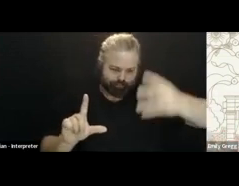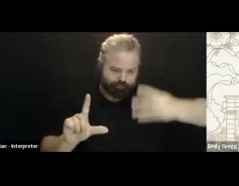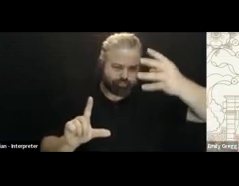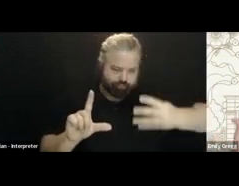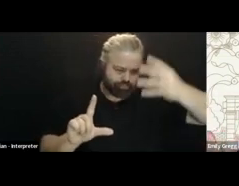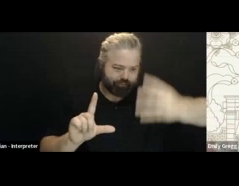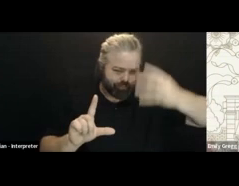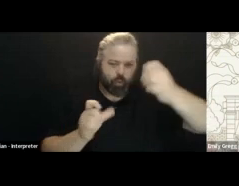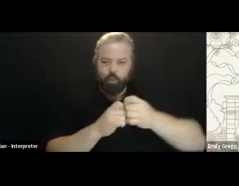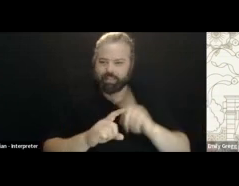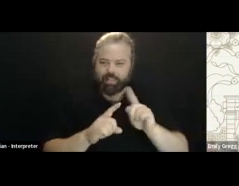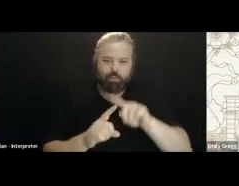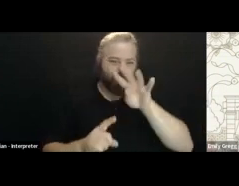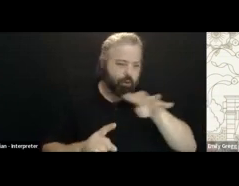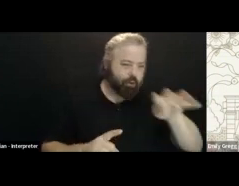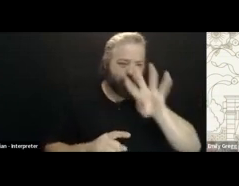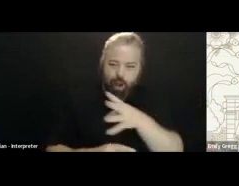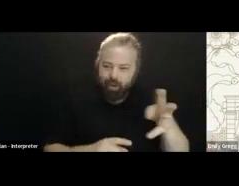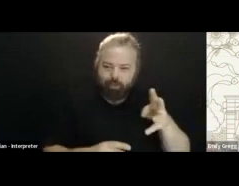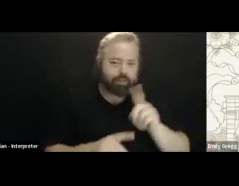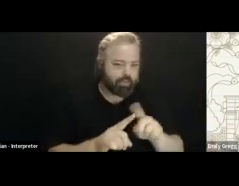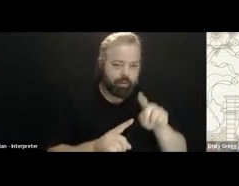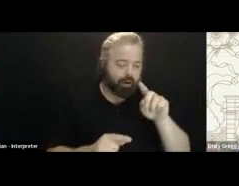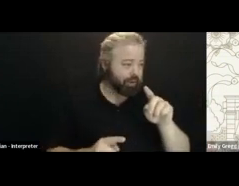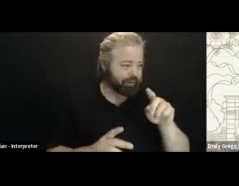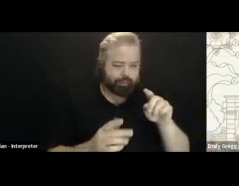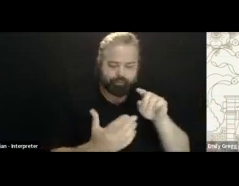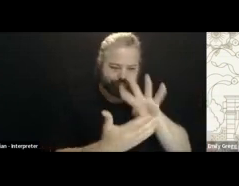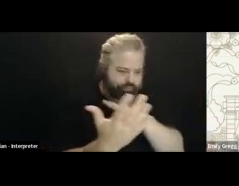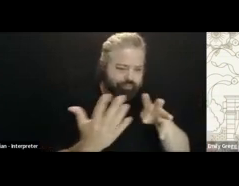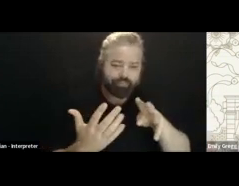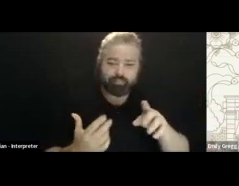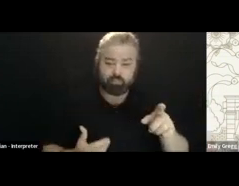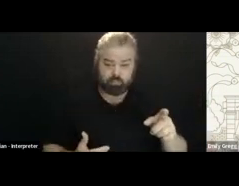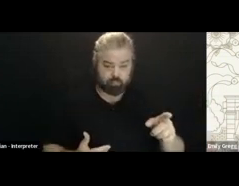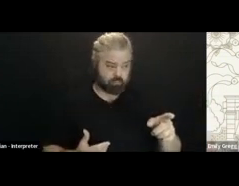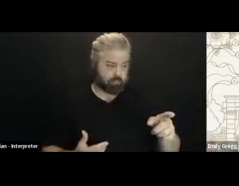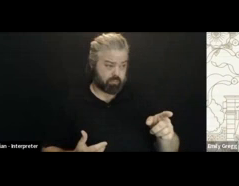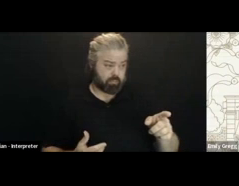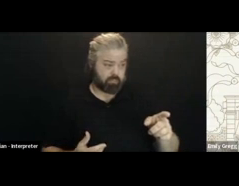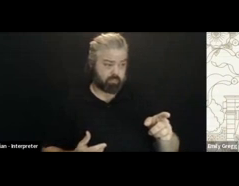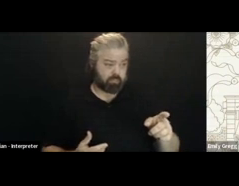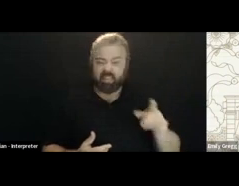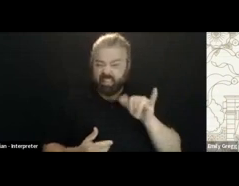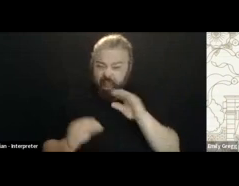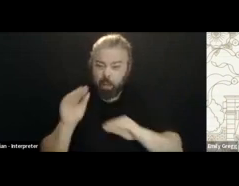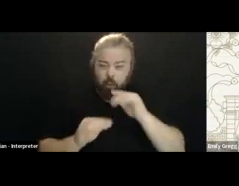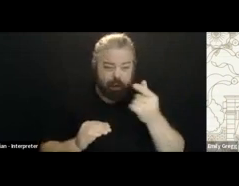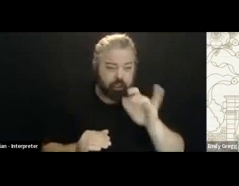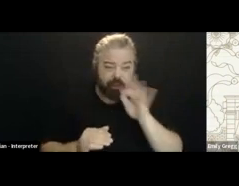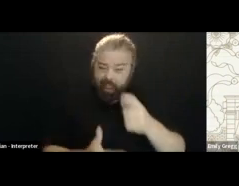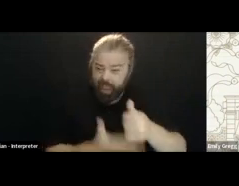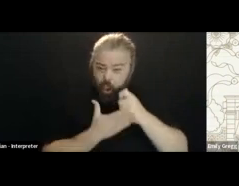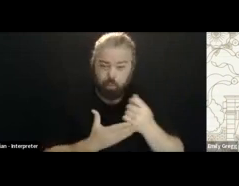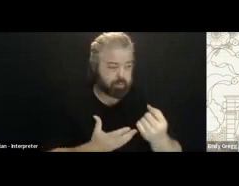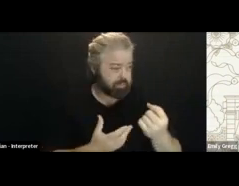charts. Am I getting anything out of that more than I would if that was just a still image? Probably not. I think their